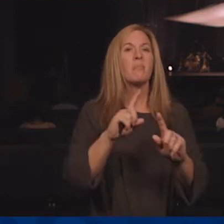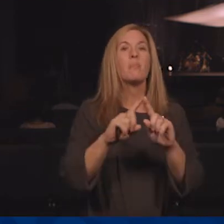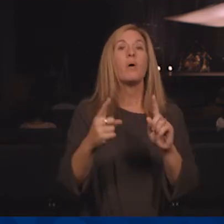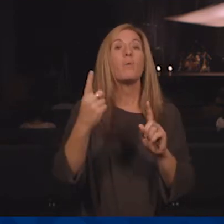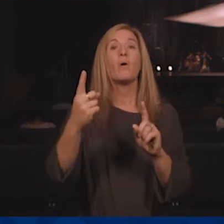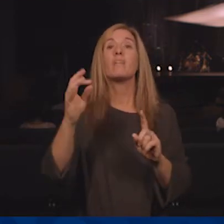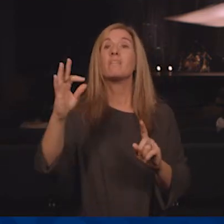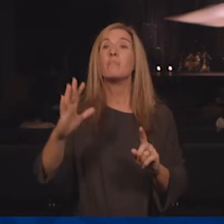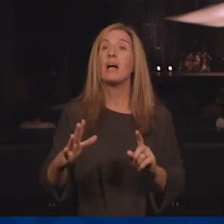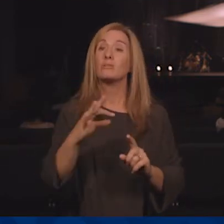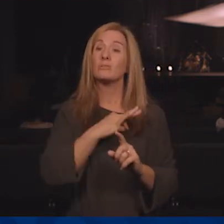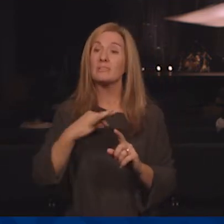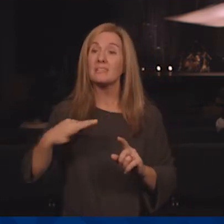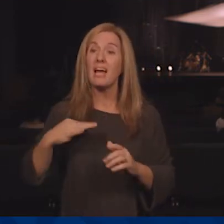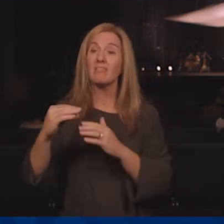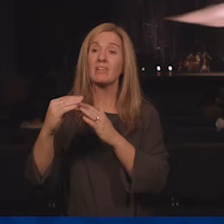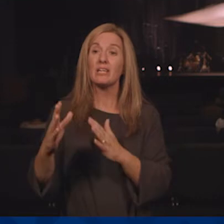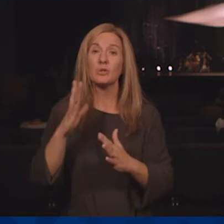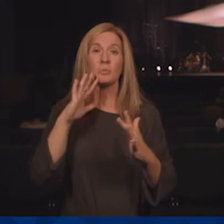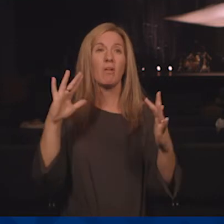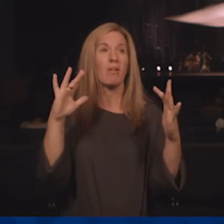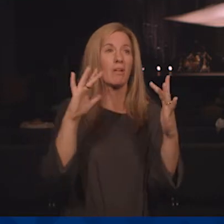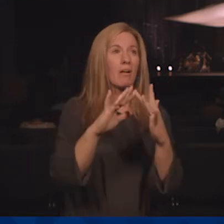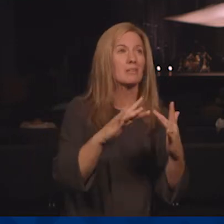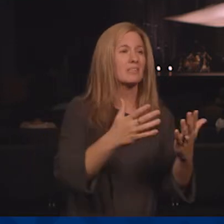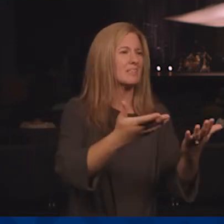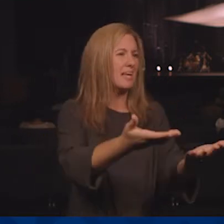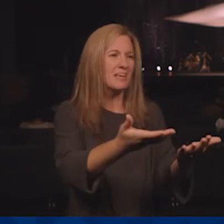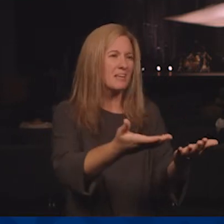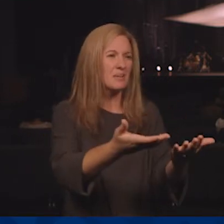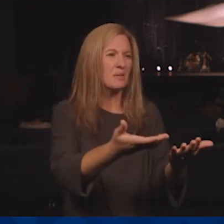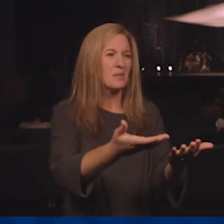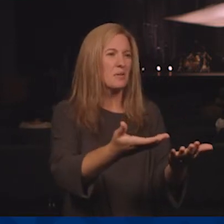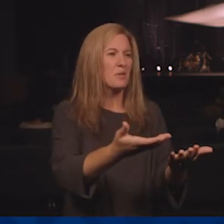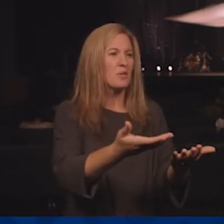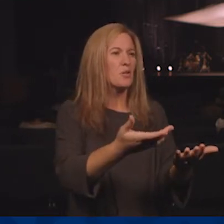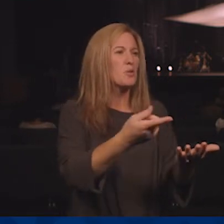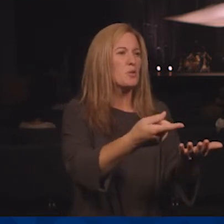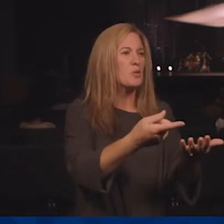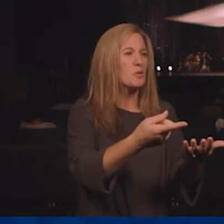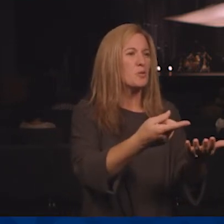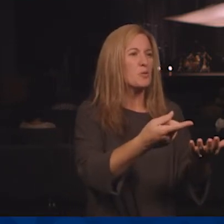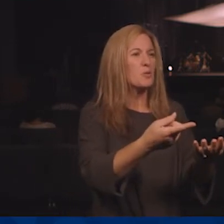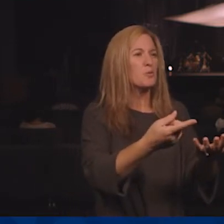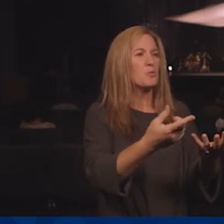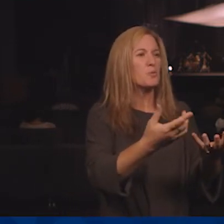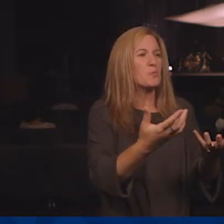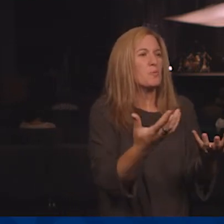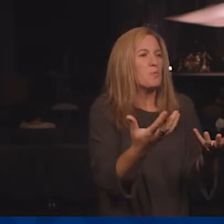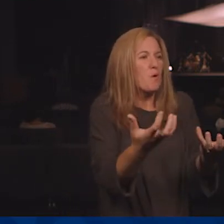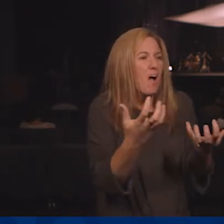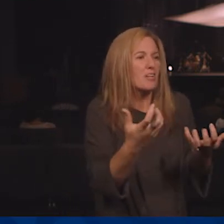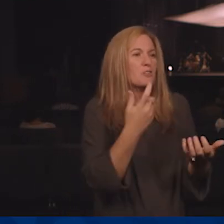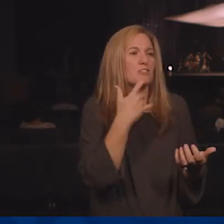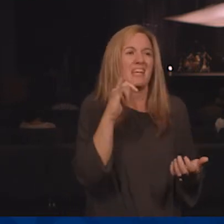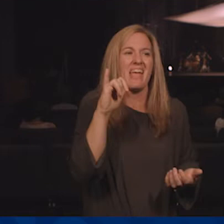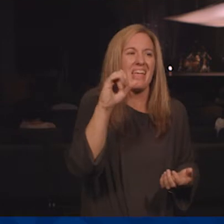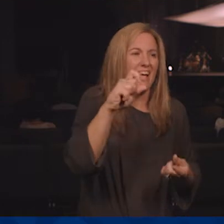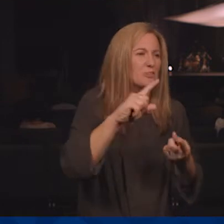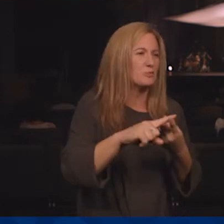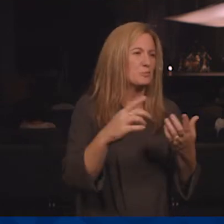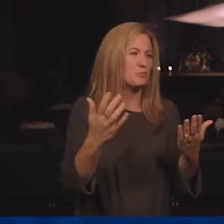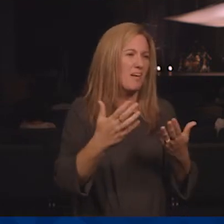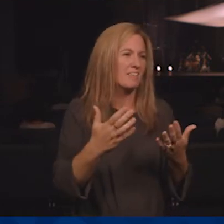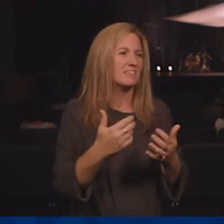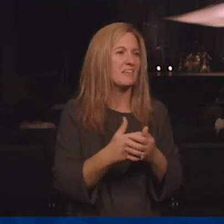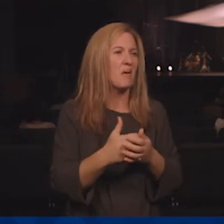to reach out to you and to ask you, what is it that you are longing to say yes to? Can we talk